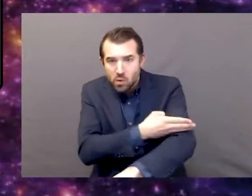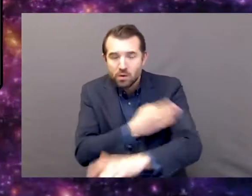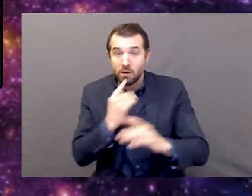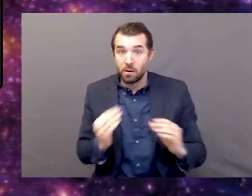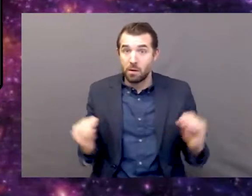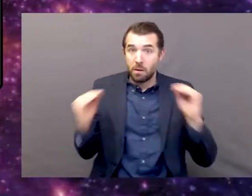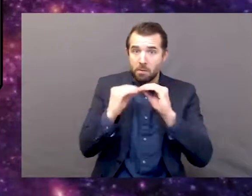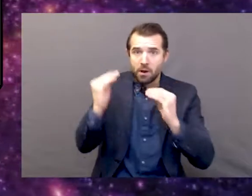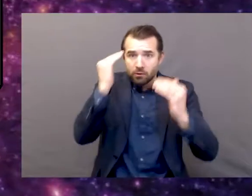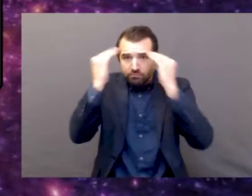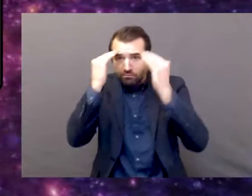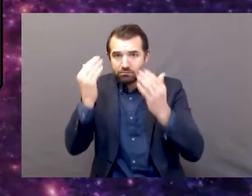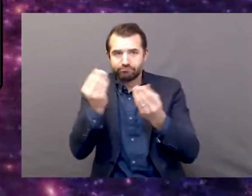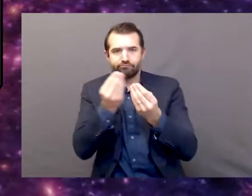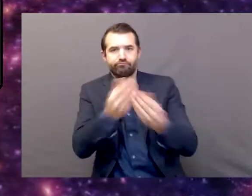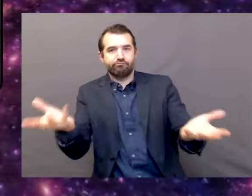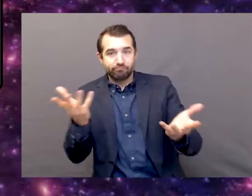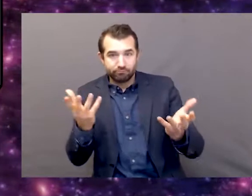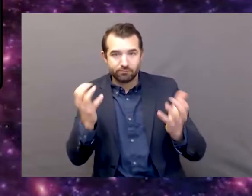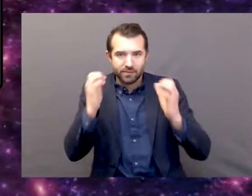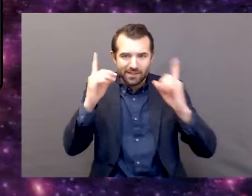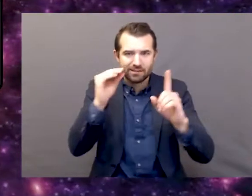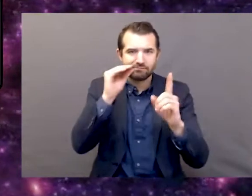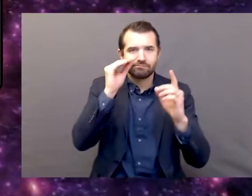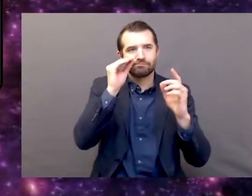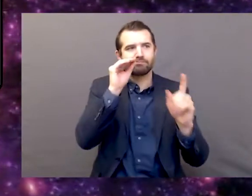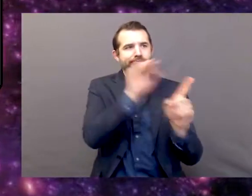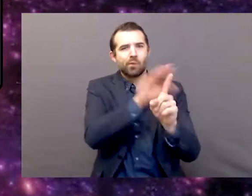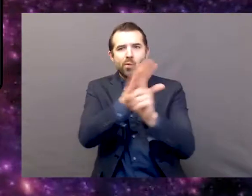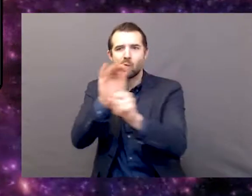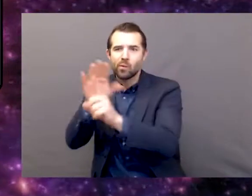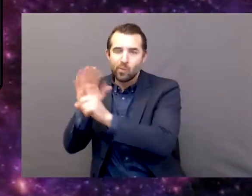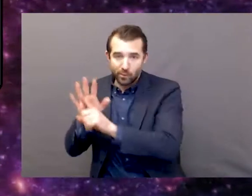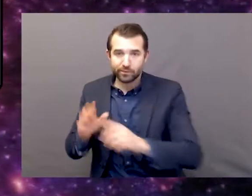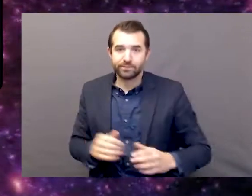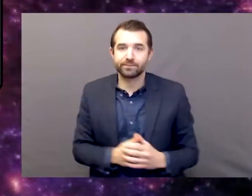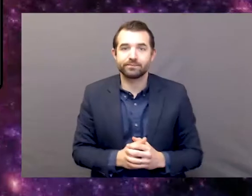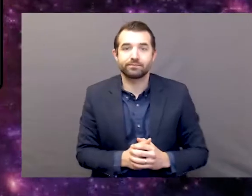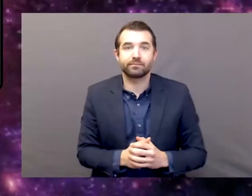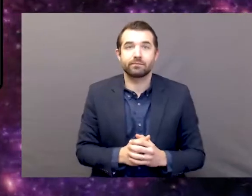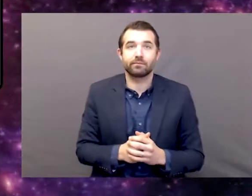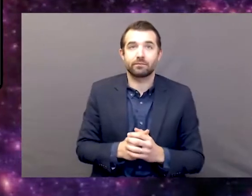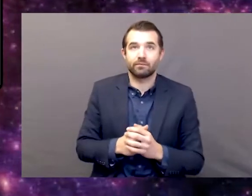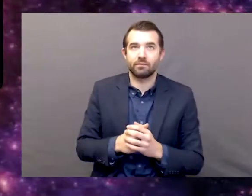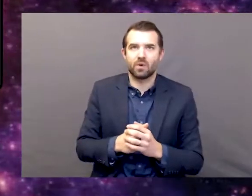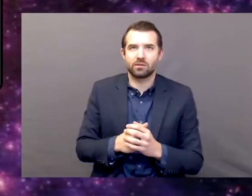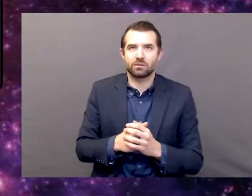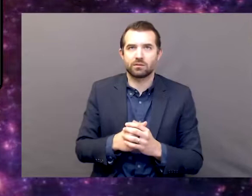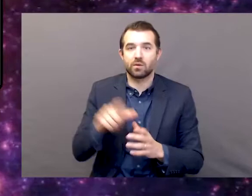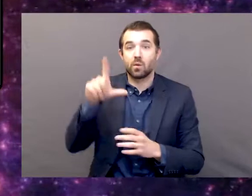knowledge. To further these long-standing institutional commitments, in 2017, Secretary David